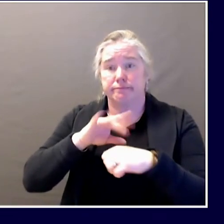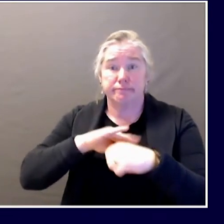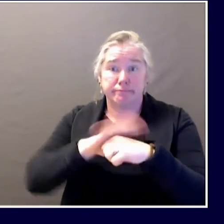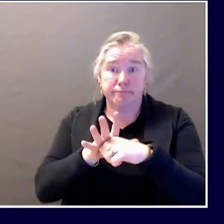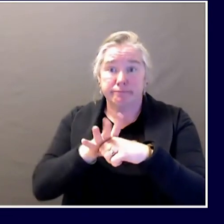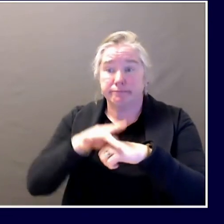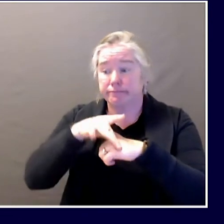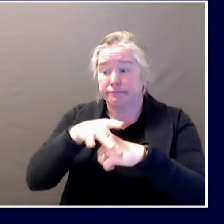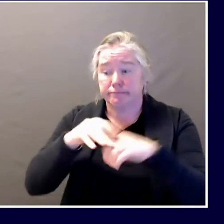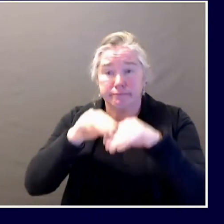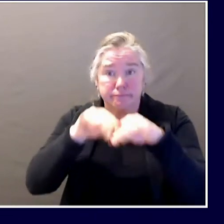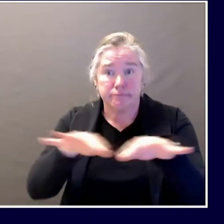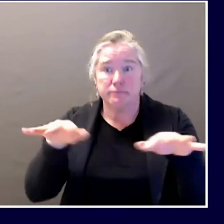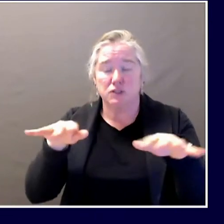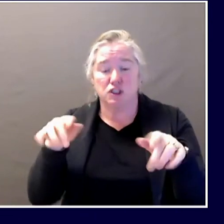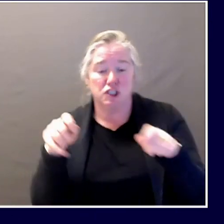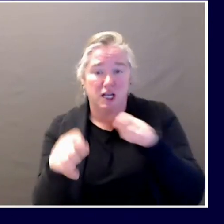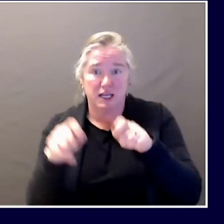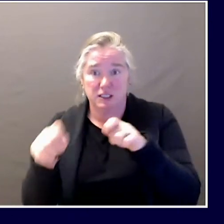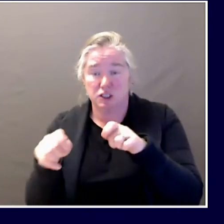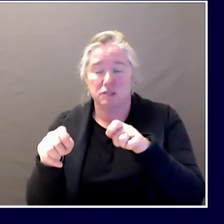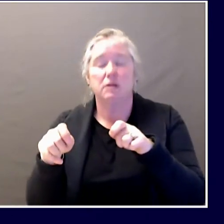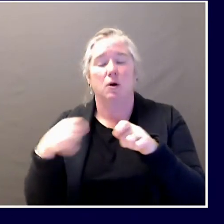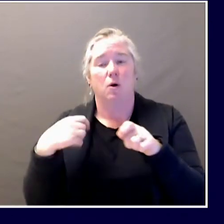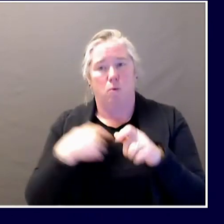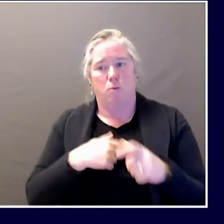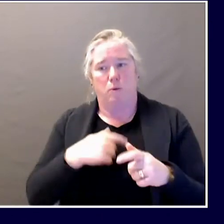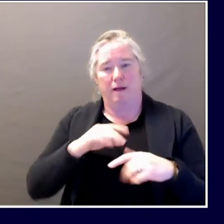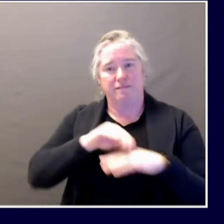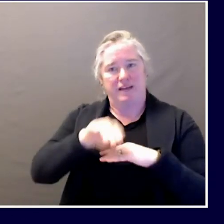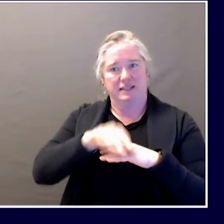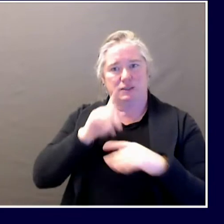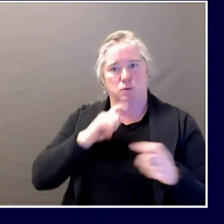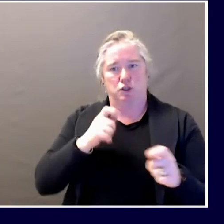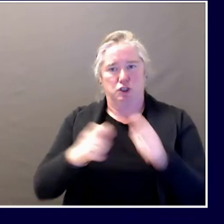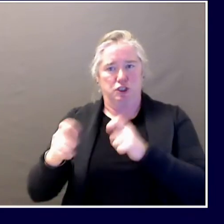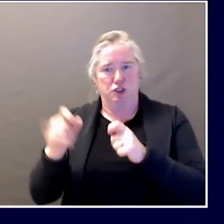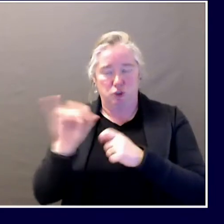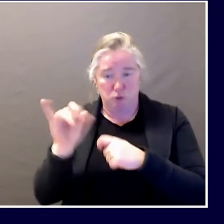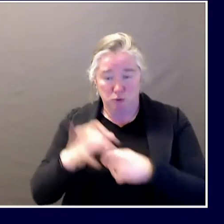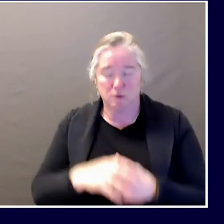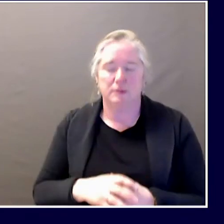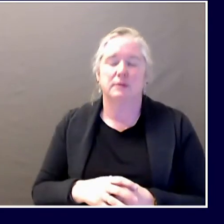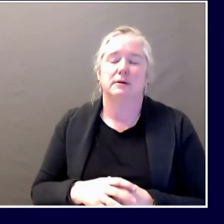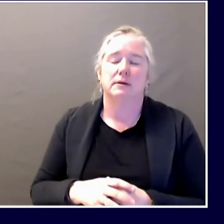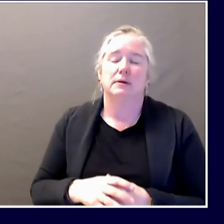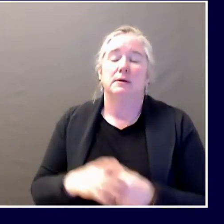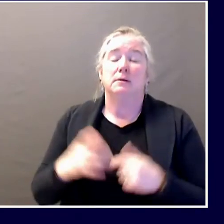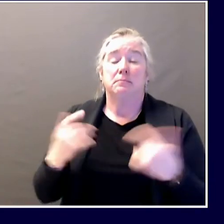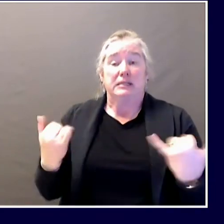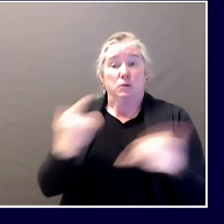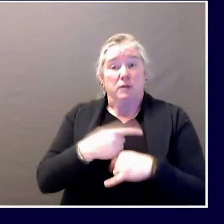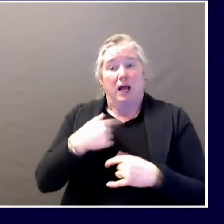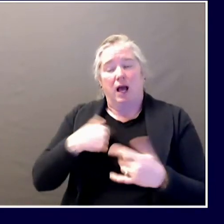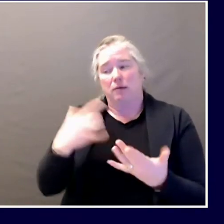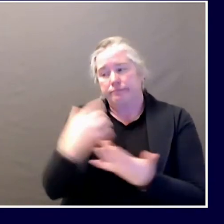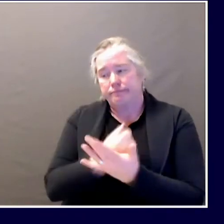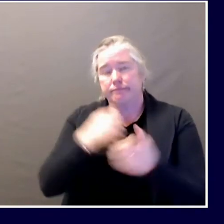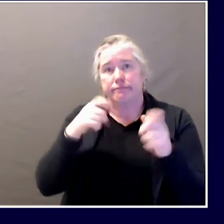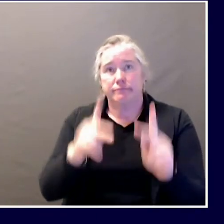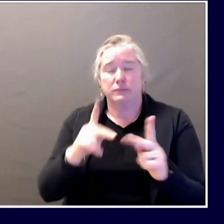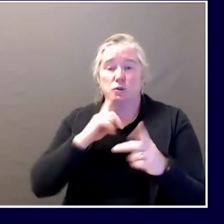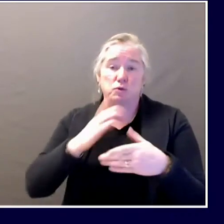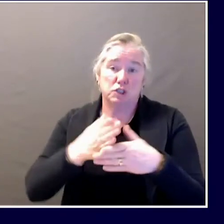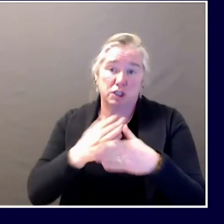moment today to share this expert analysis from the US CDC in the hopes that, one, it opens up avenues